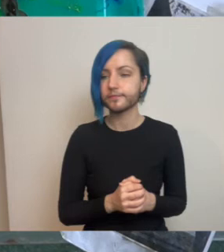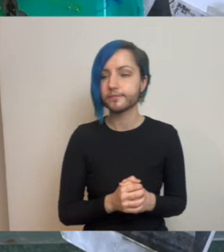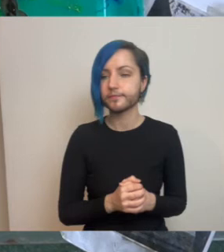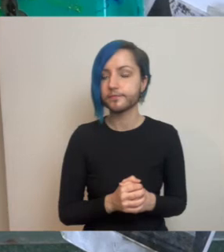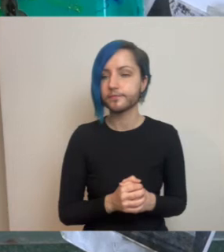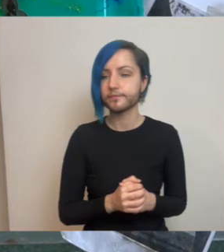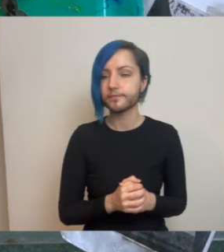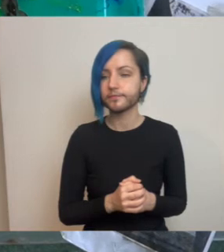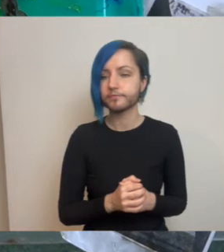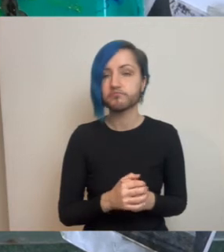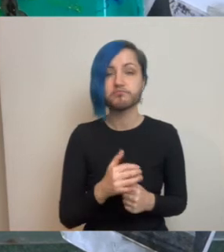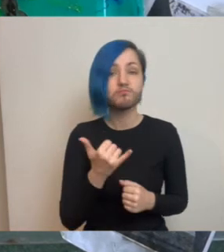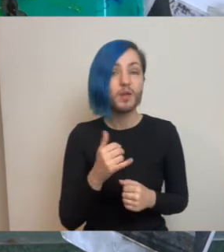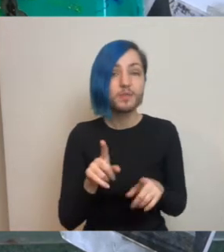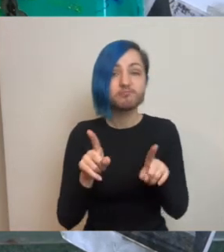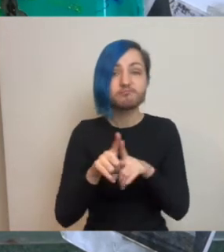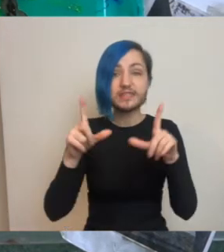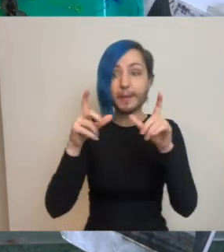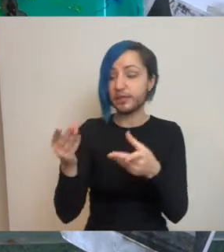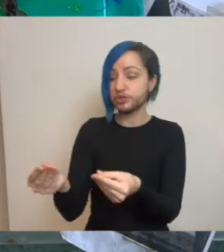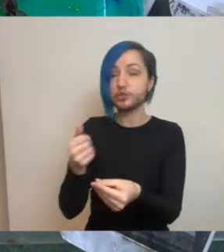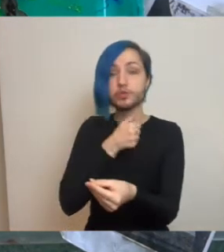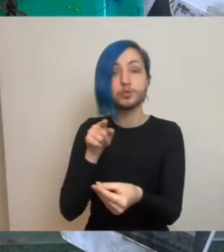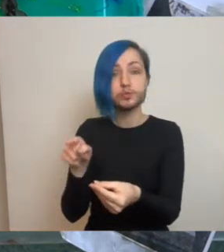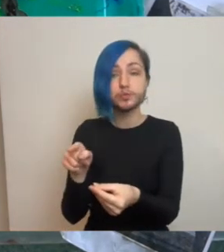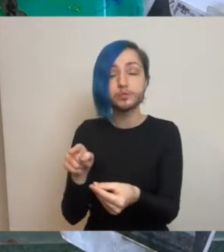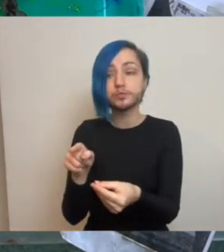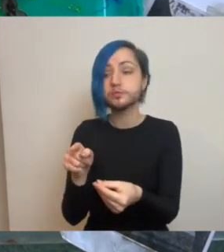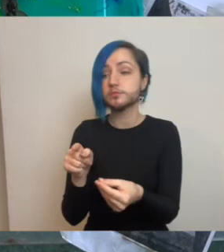And maybe using the same imagery, I can just